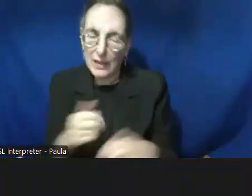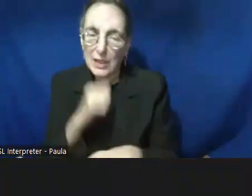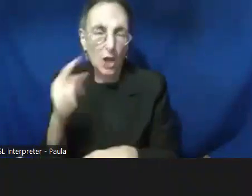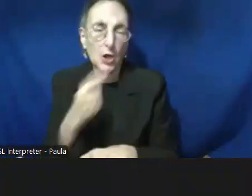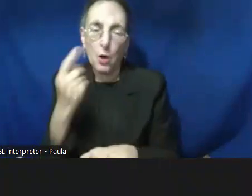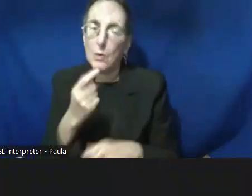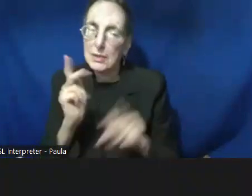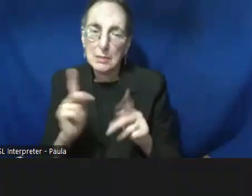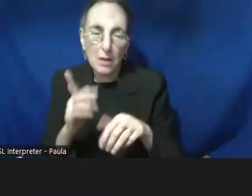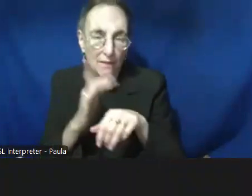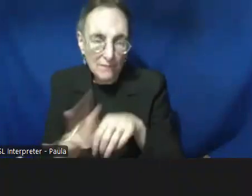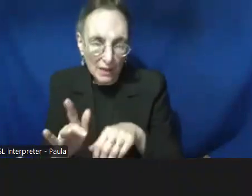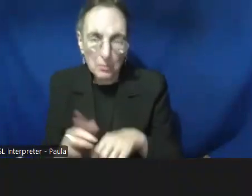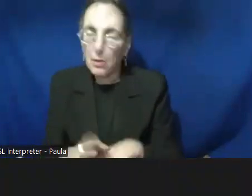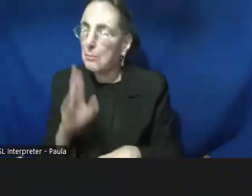available.